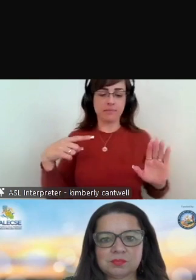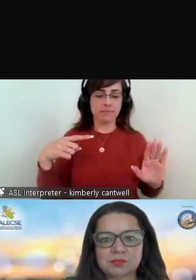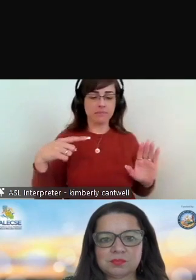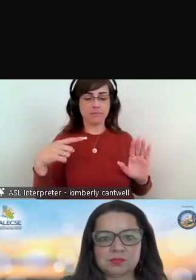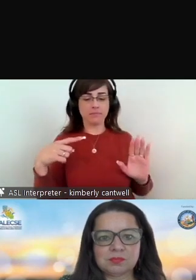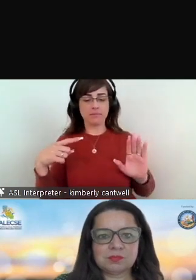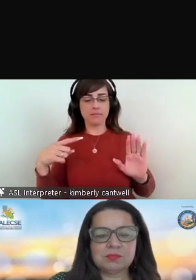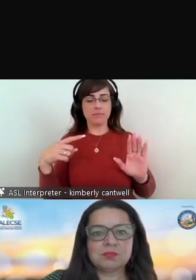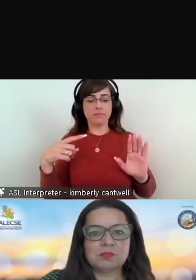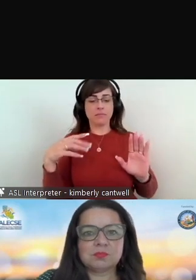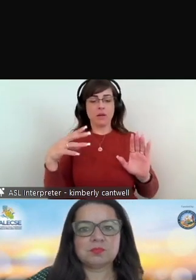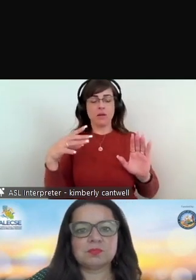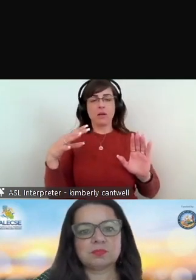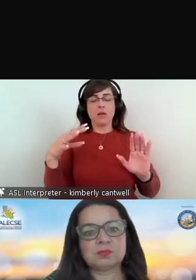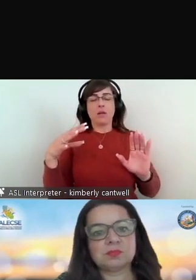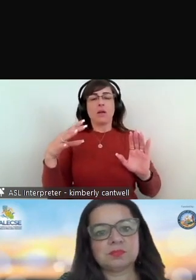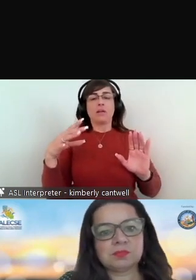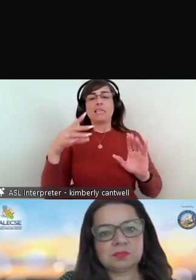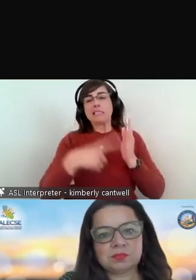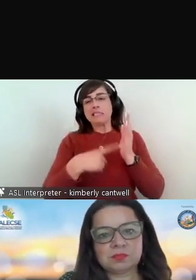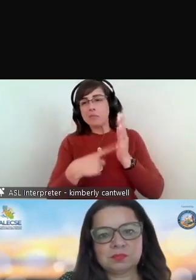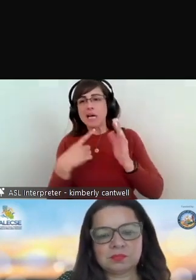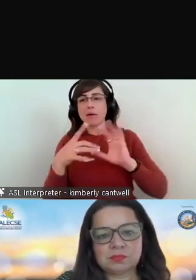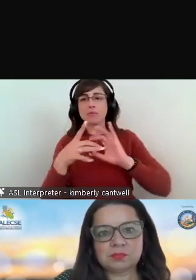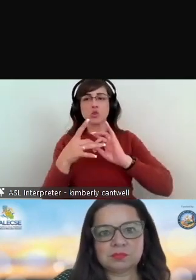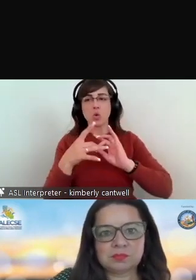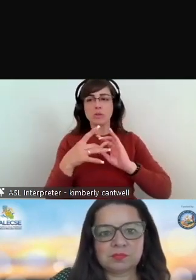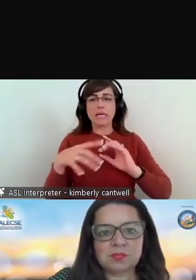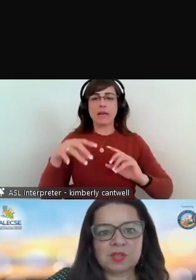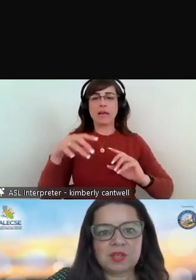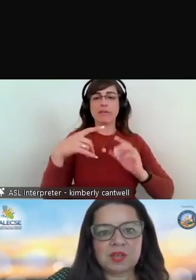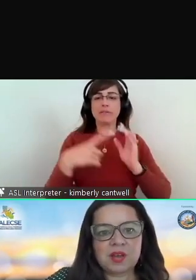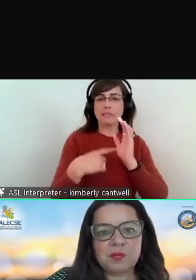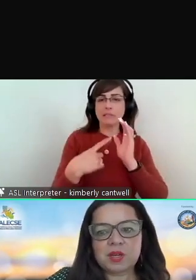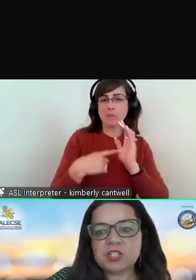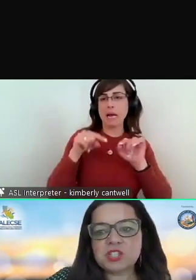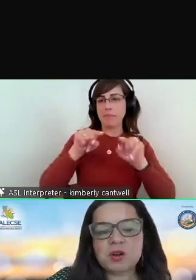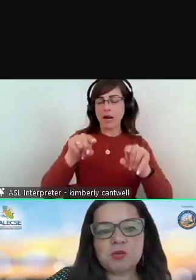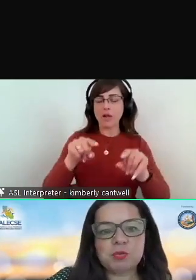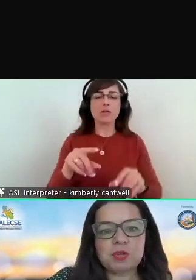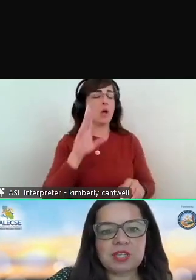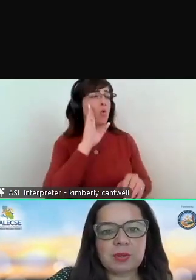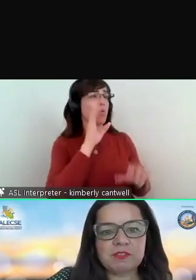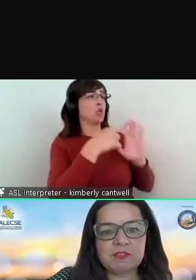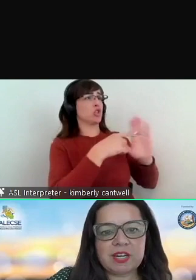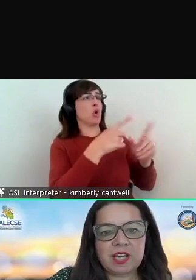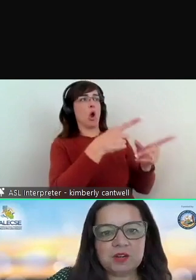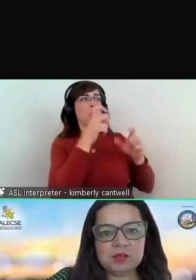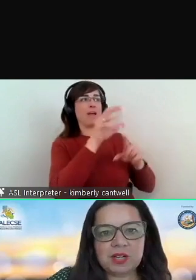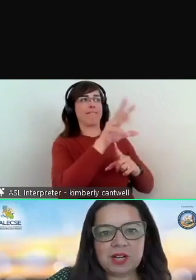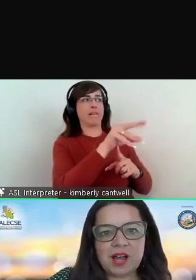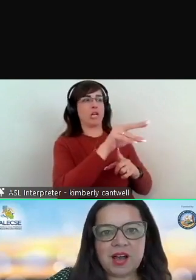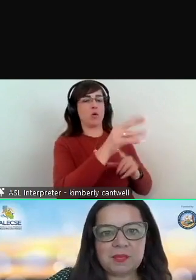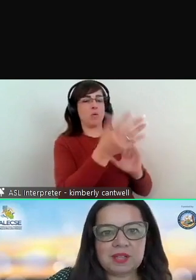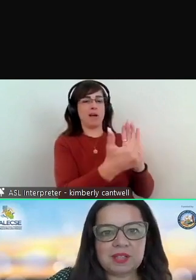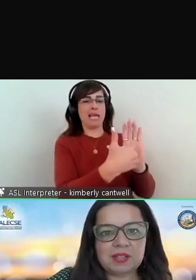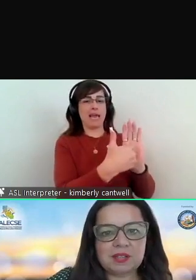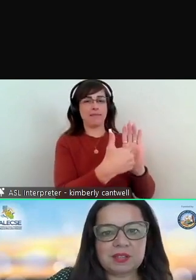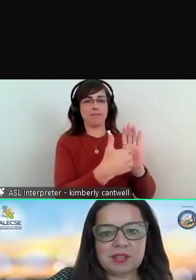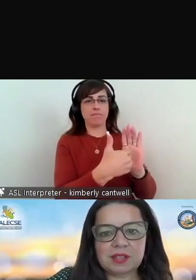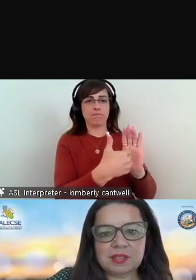sometimes parallel play, sometimes associative play if they're moving through these stages. We're going to show a really quick video.